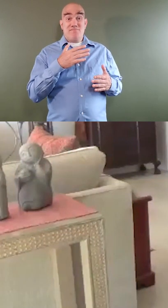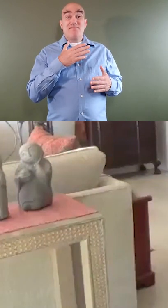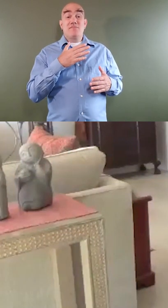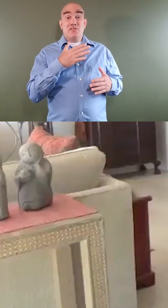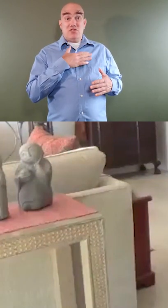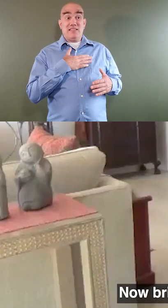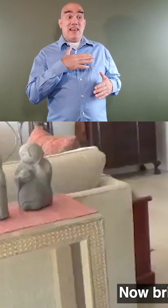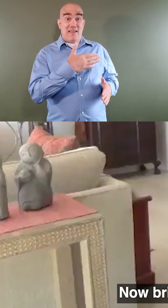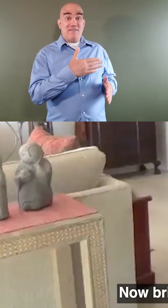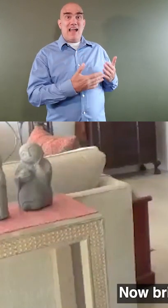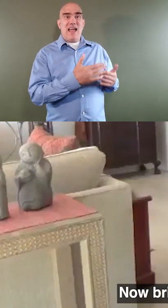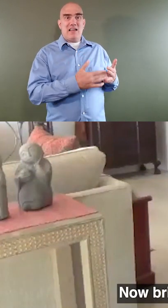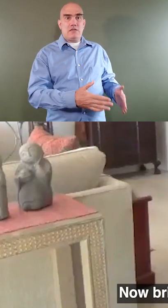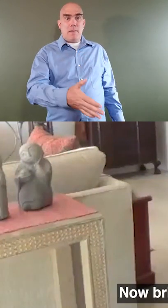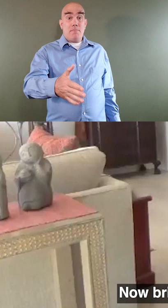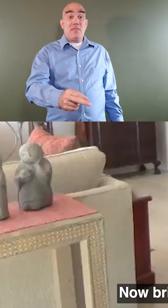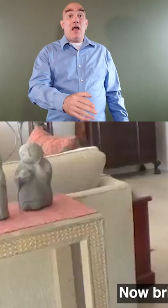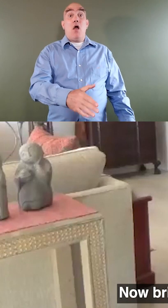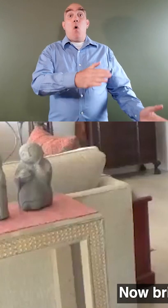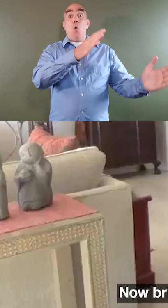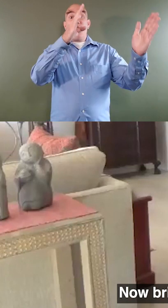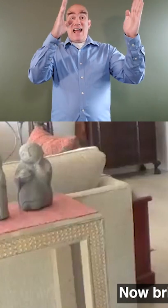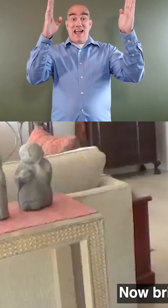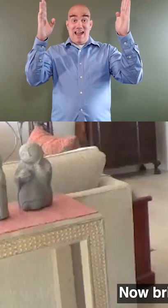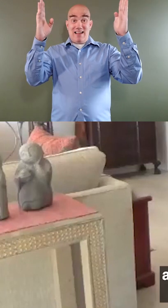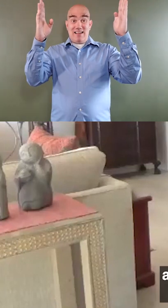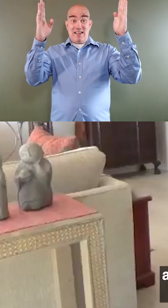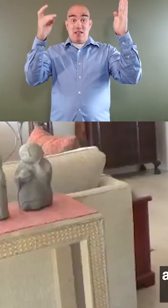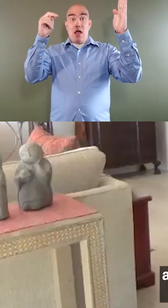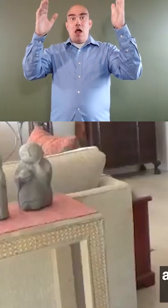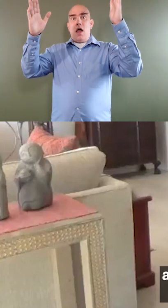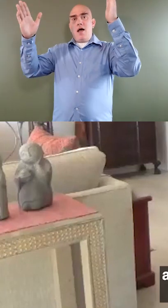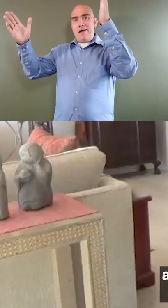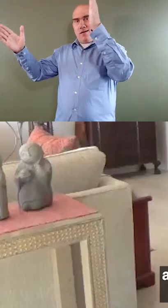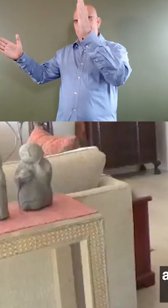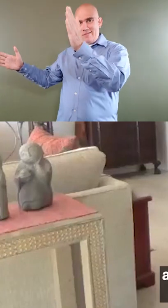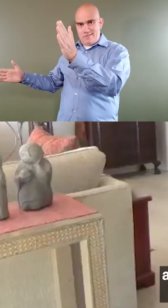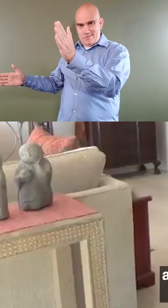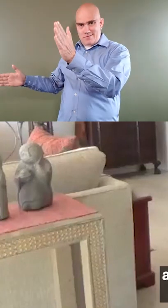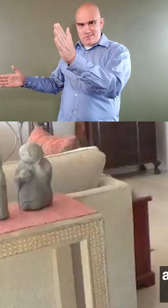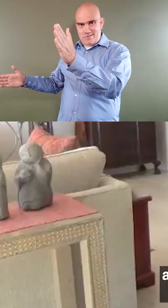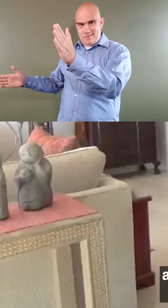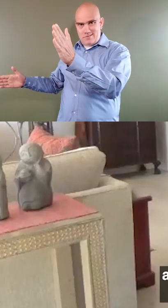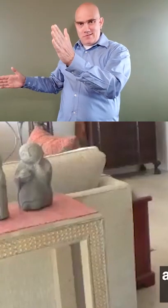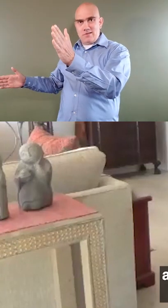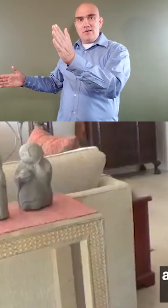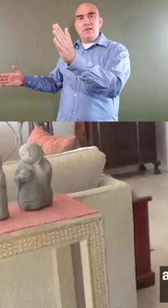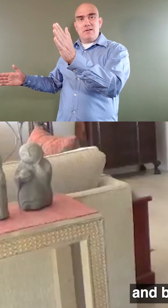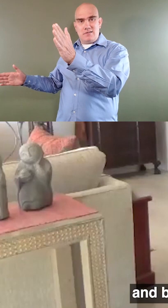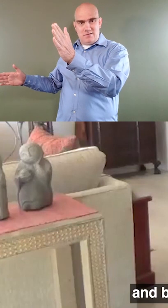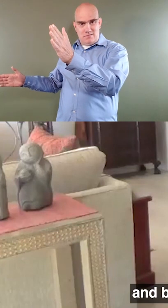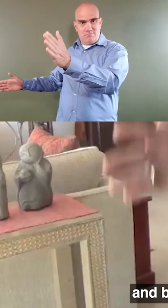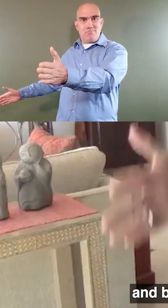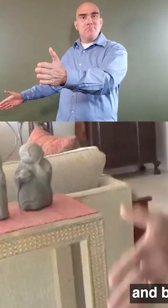the hands come up. Now bring them overhead and bring them, and now turn with your hands overhead to the other side